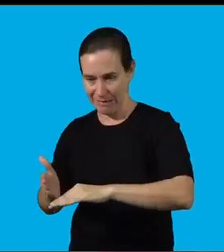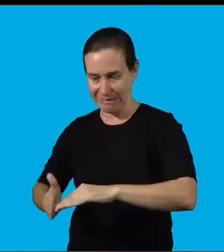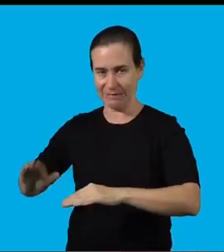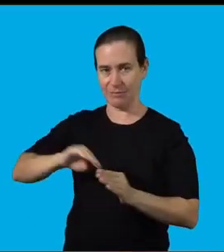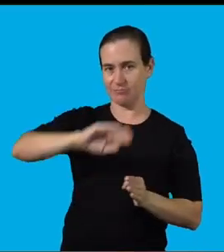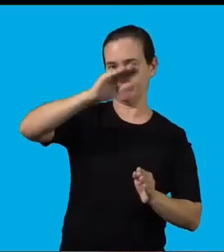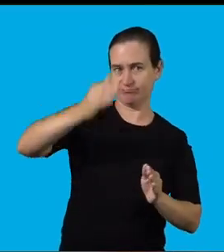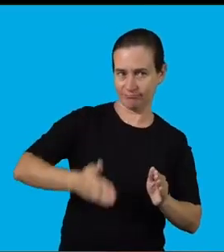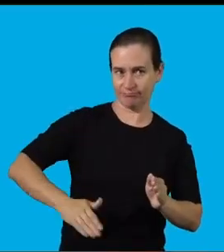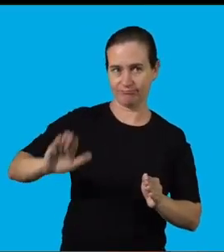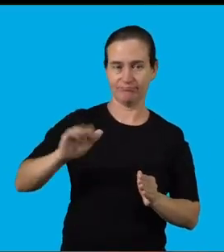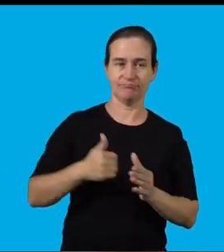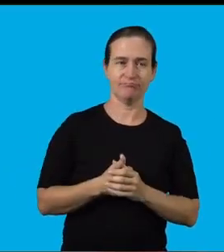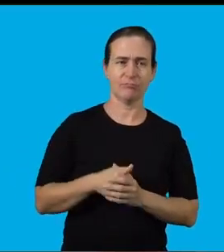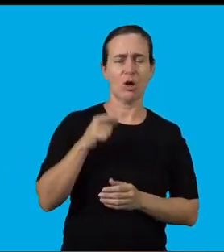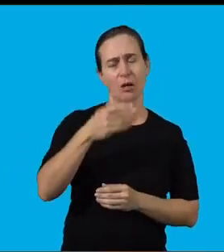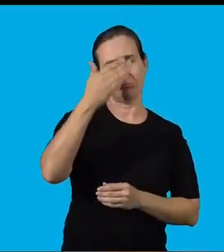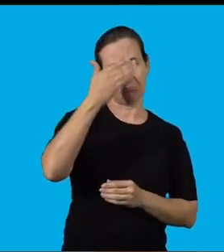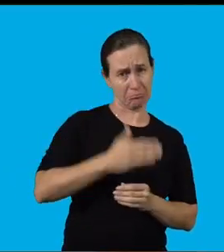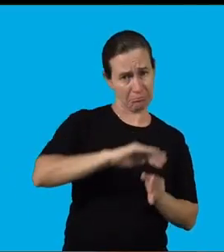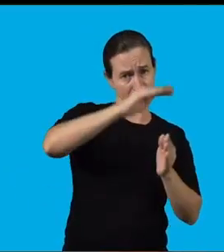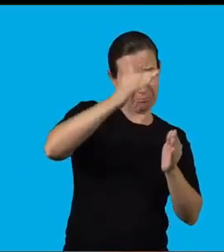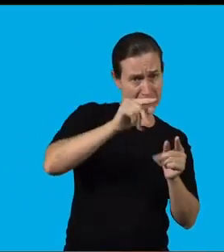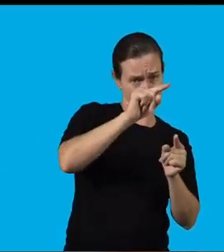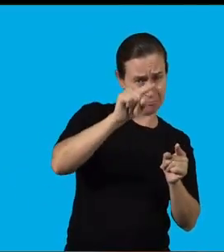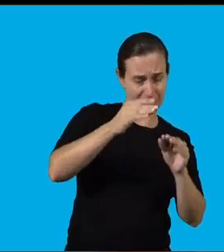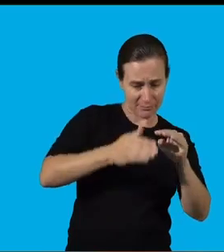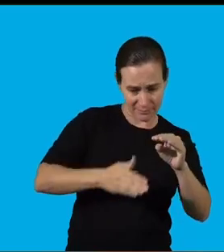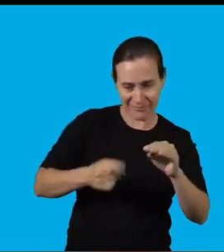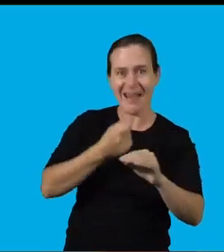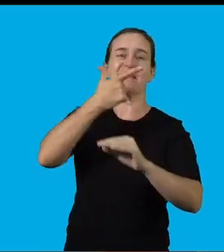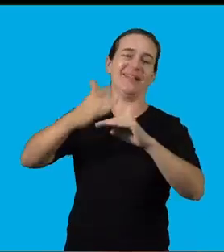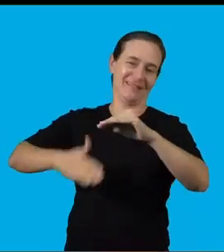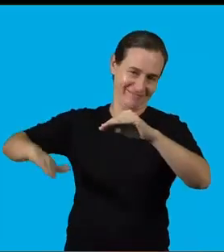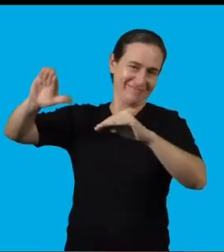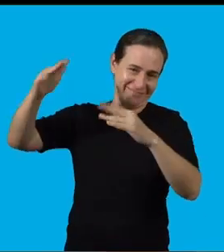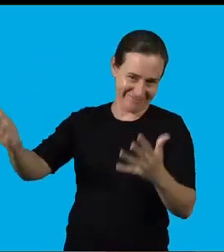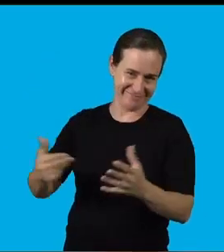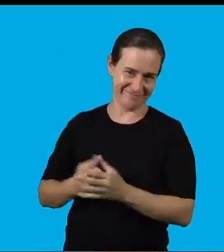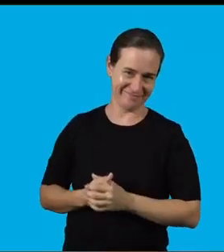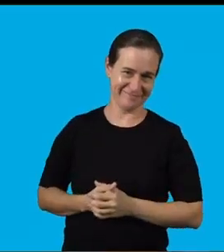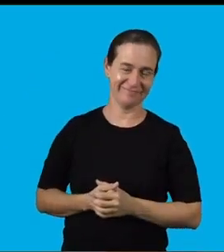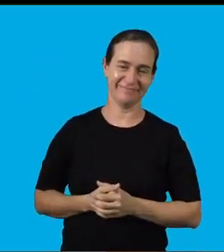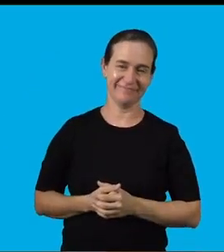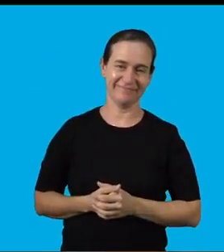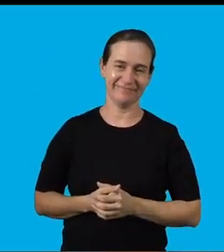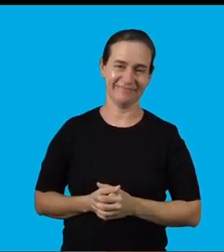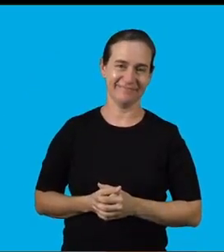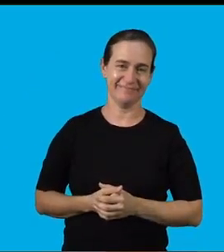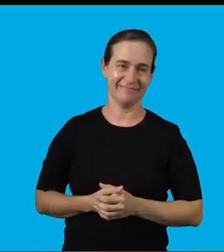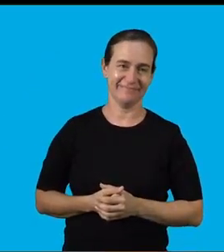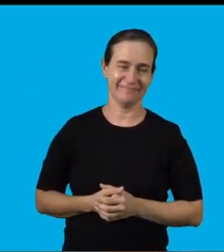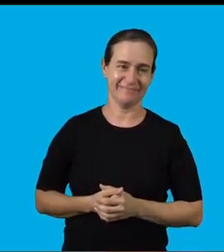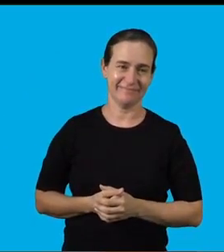it's a positive graph. It starts out sad, but then it ends up happy. Okay? So therefore, when A